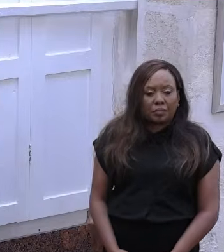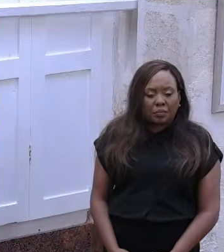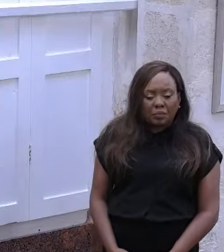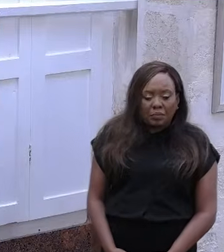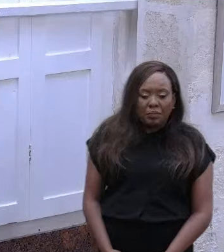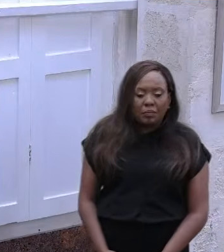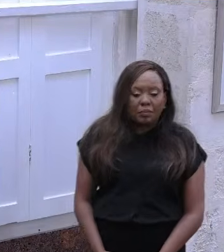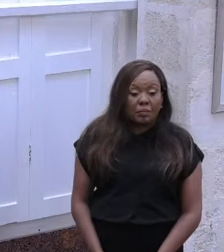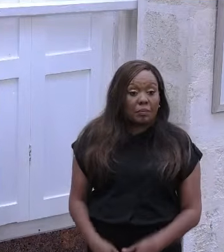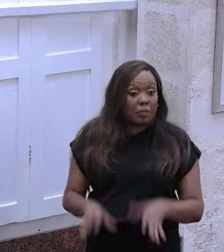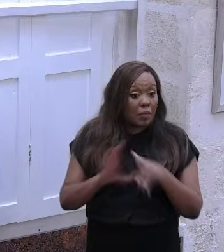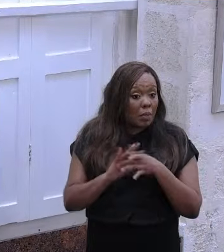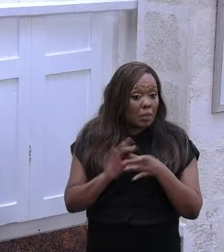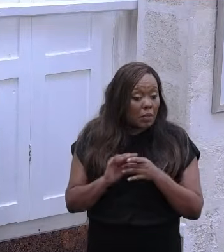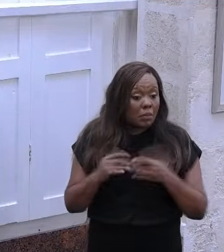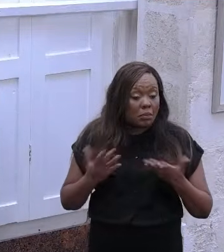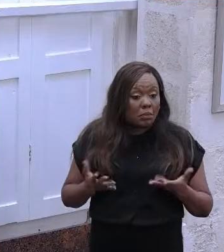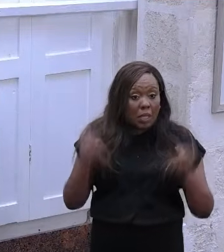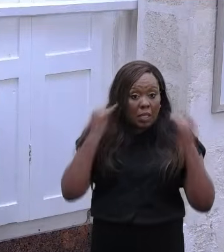Comments?